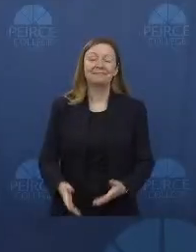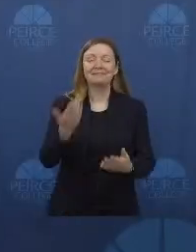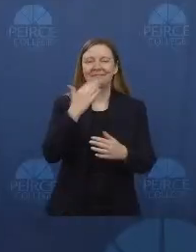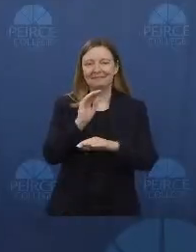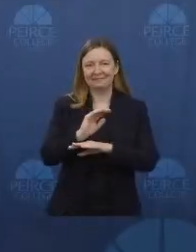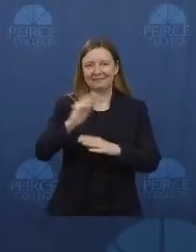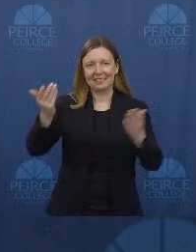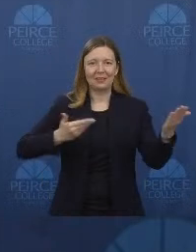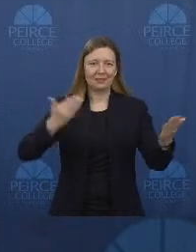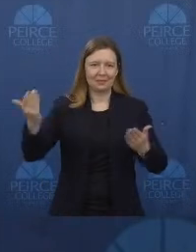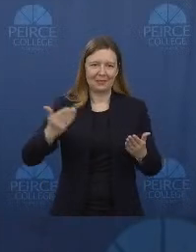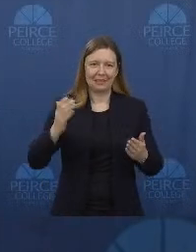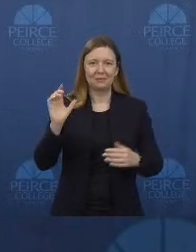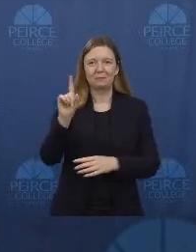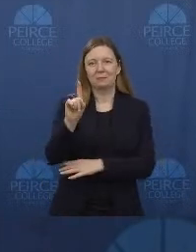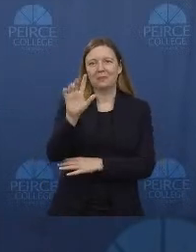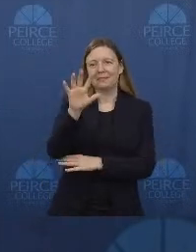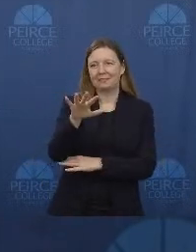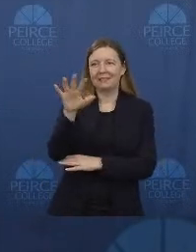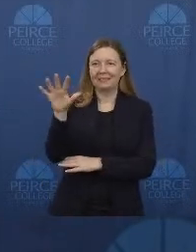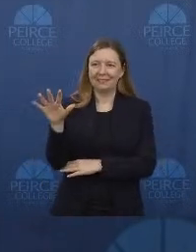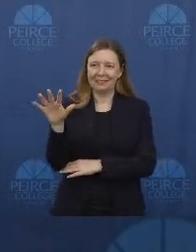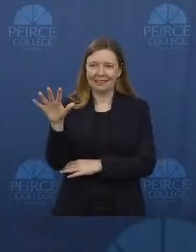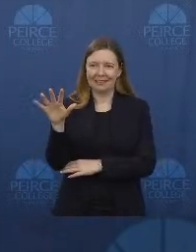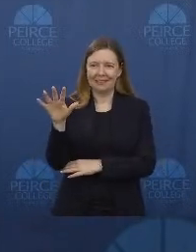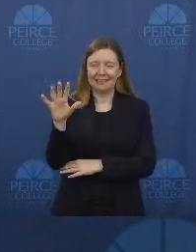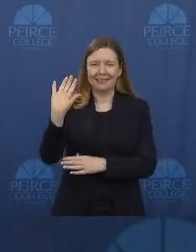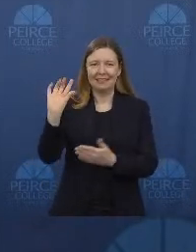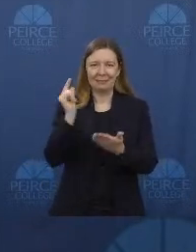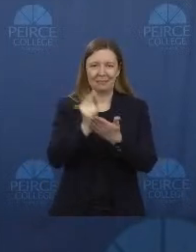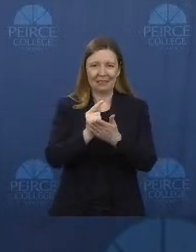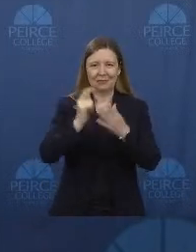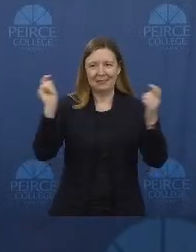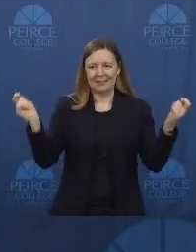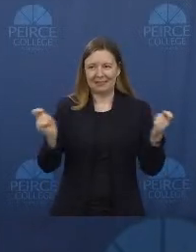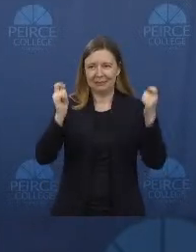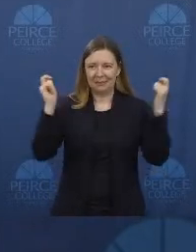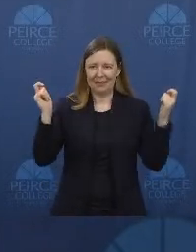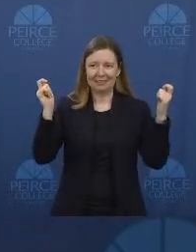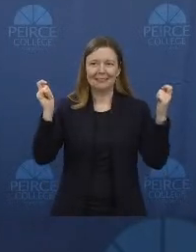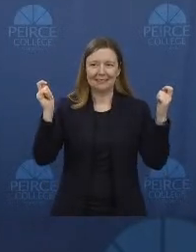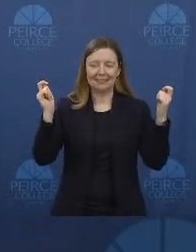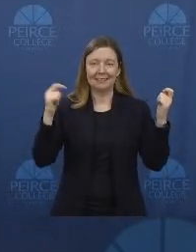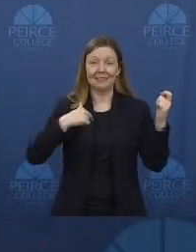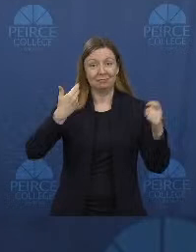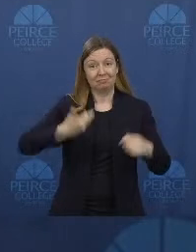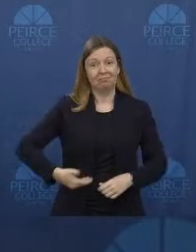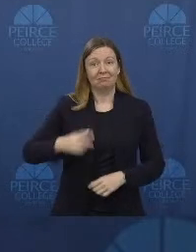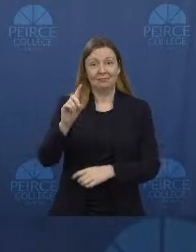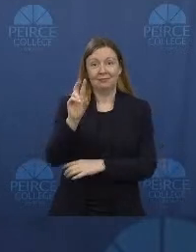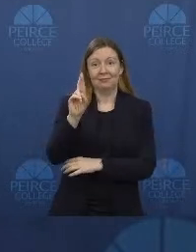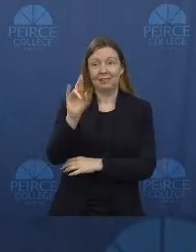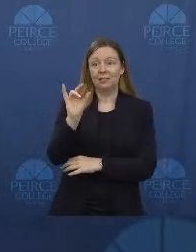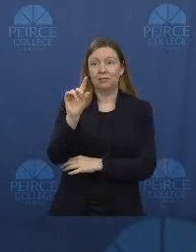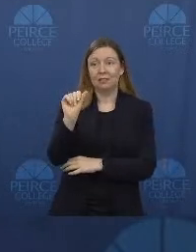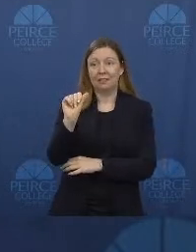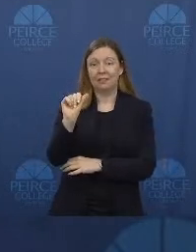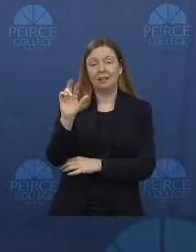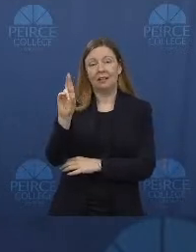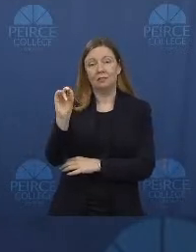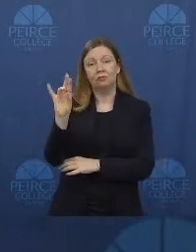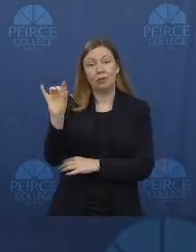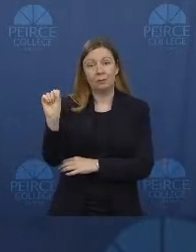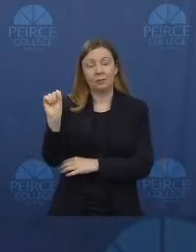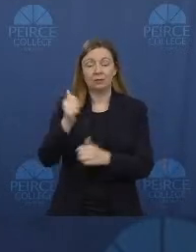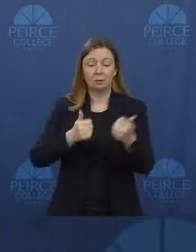Good evening and welcome to our 155th commencement ceremony. I am Dr. Rita Tolliver Roberts,